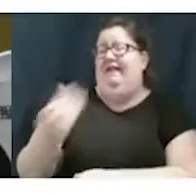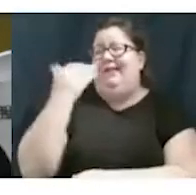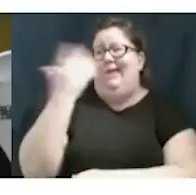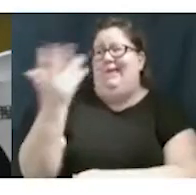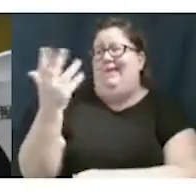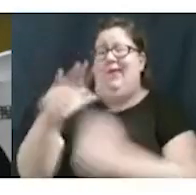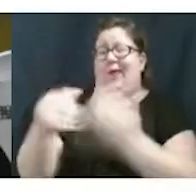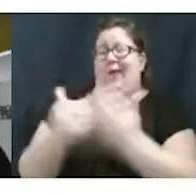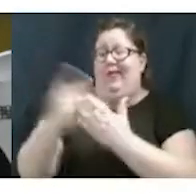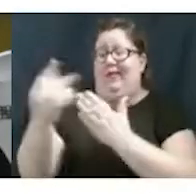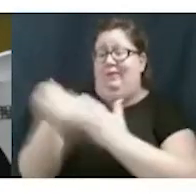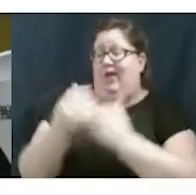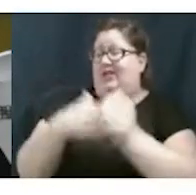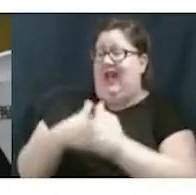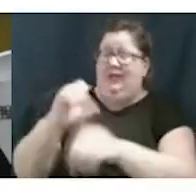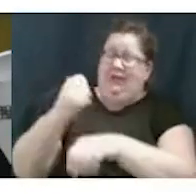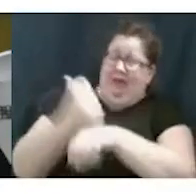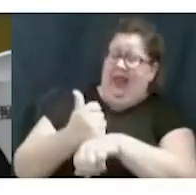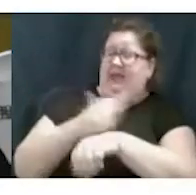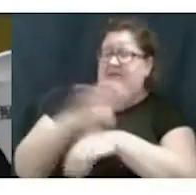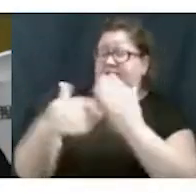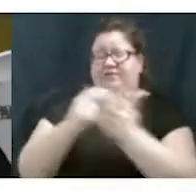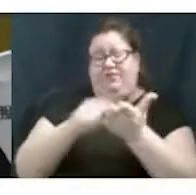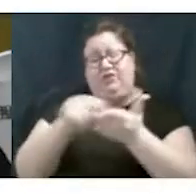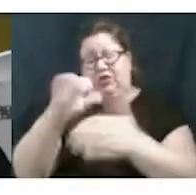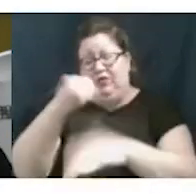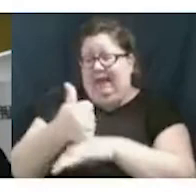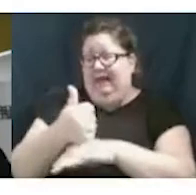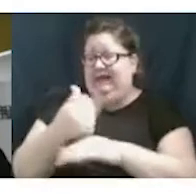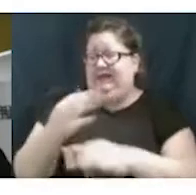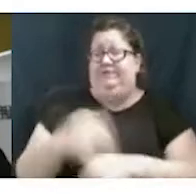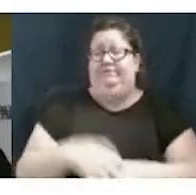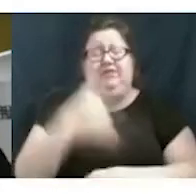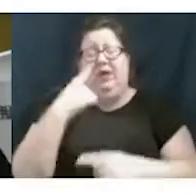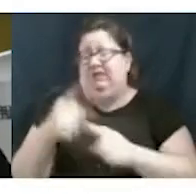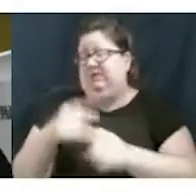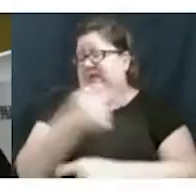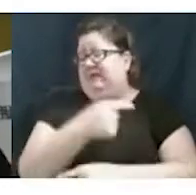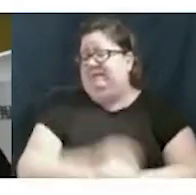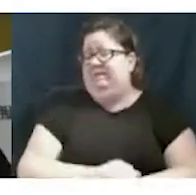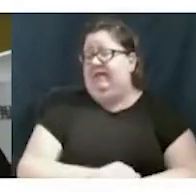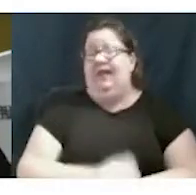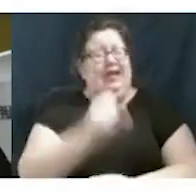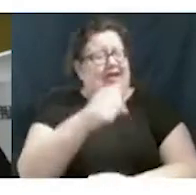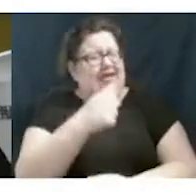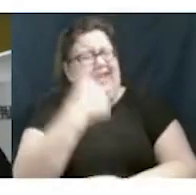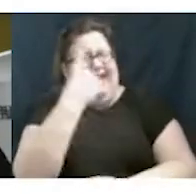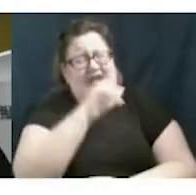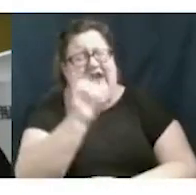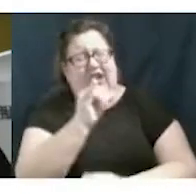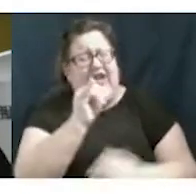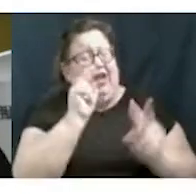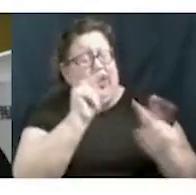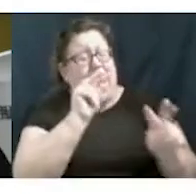all the project guides were in place, all the notes were in place. So yeah, I agree with you. Yeah, I looked at the new course